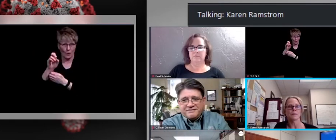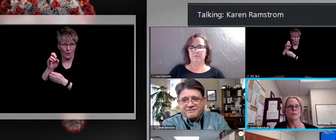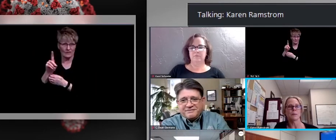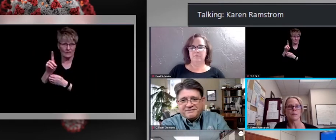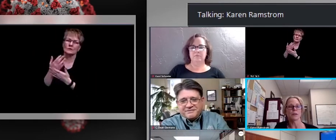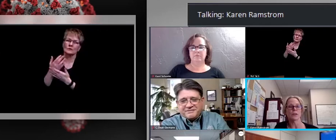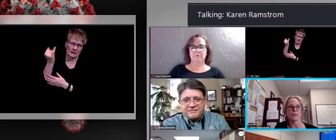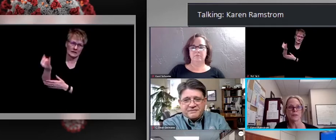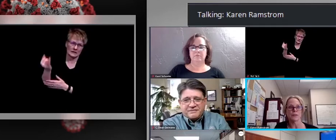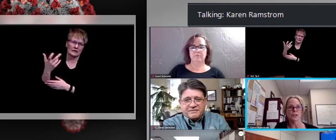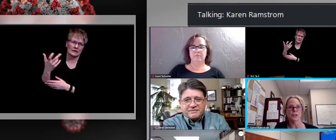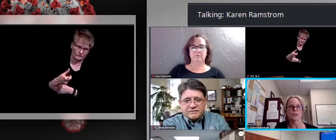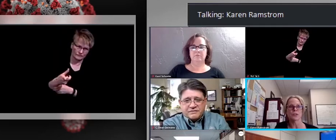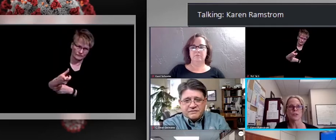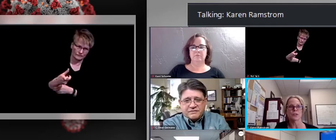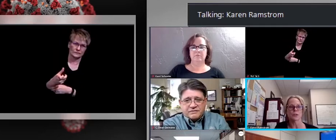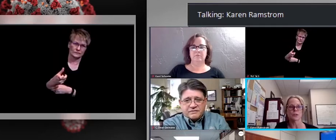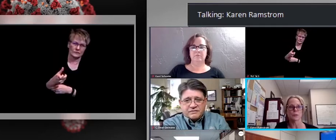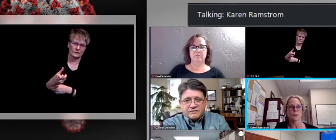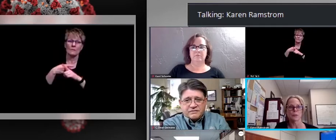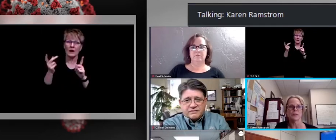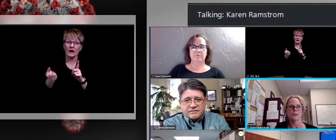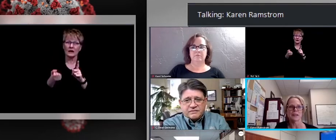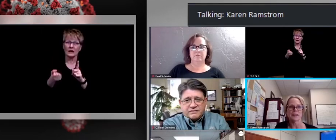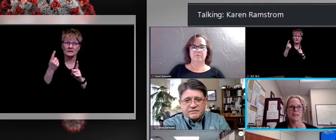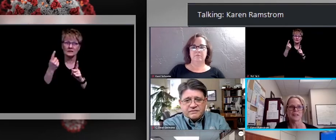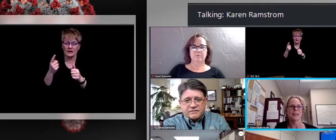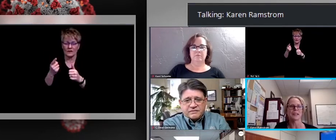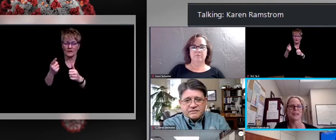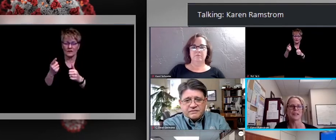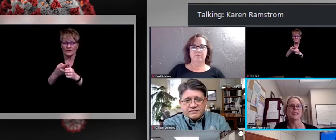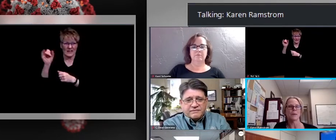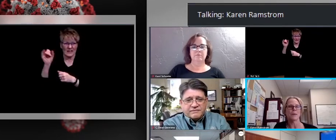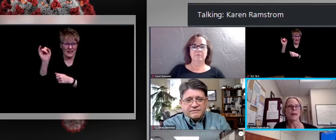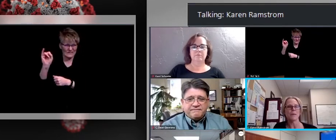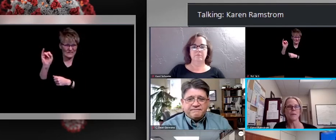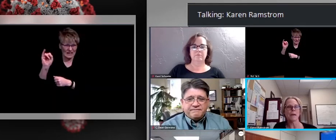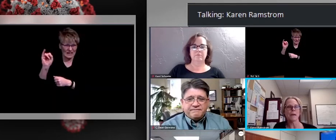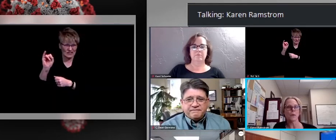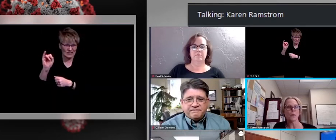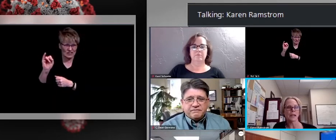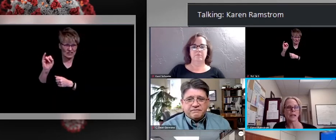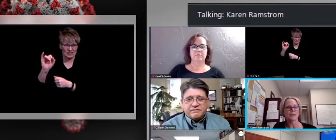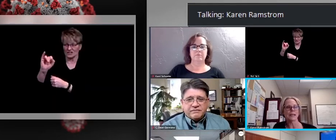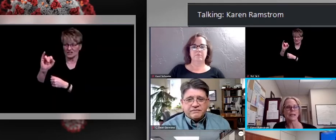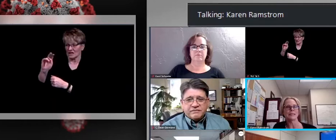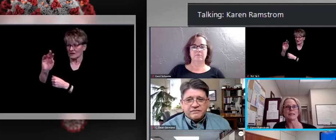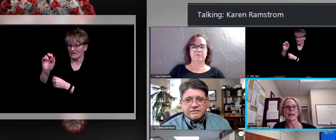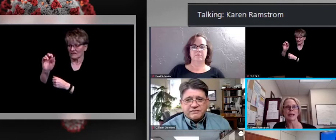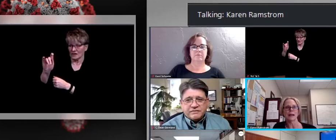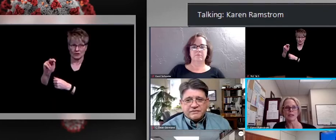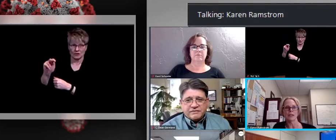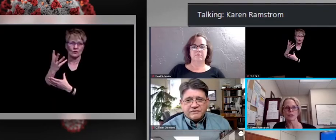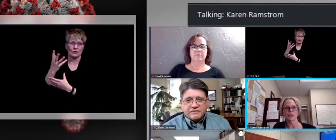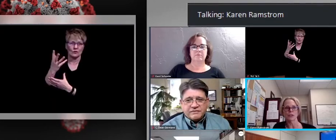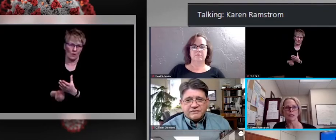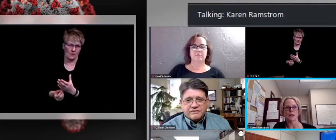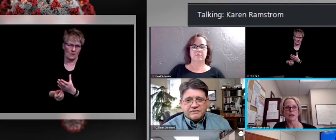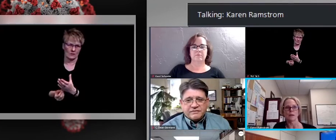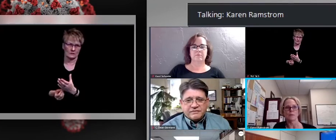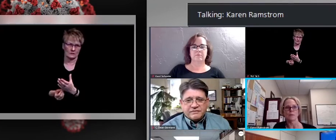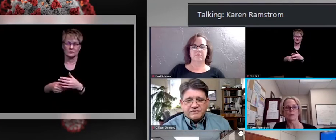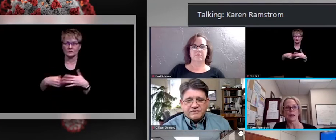advise that people wait until they're not infectious anymore so they don't expose people at the vaccine clinic. And they may wait up to 90 days after they've